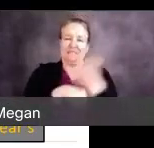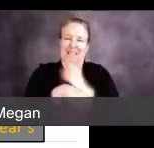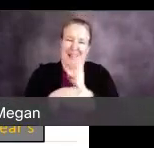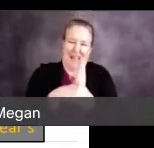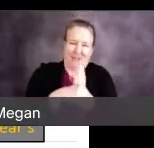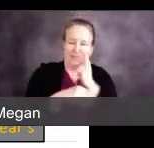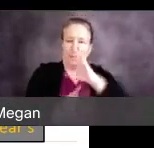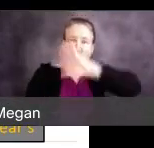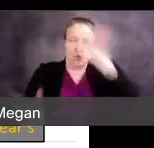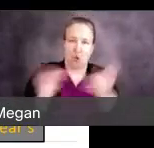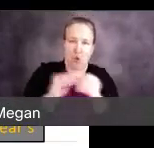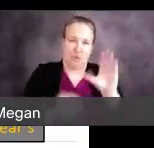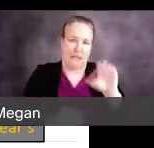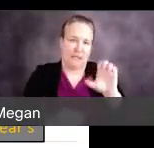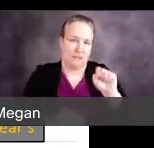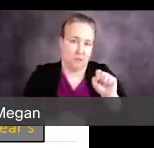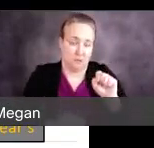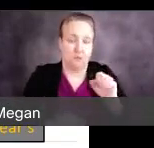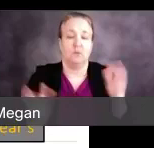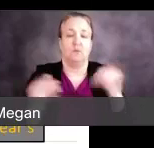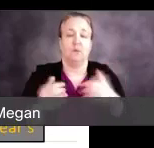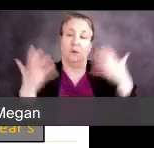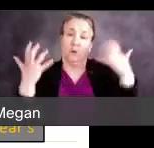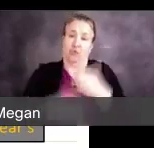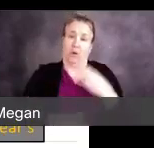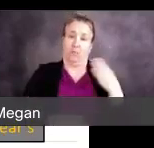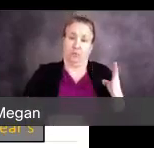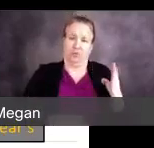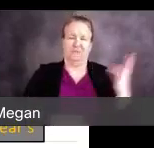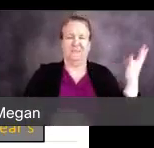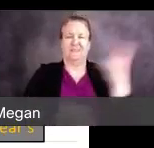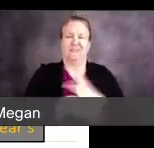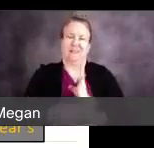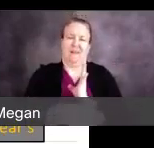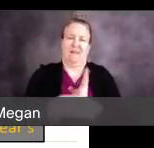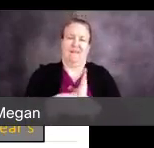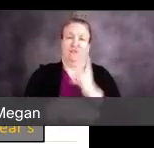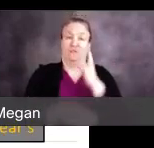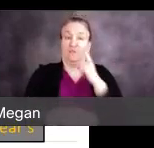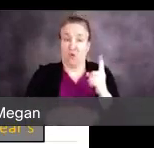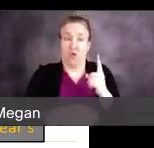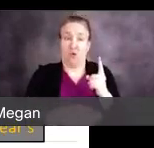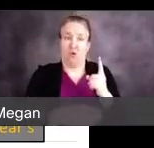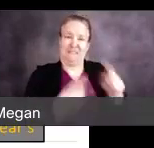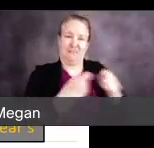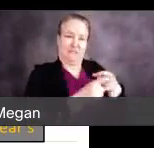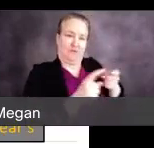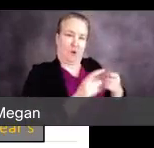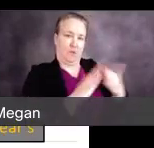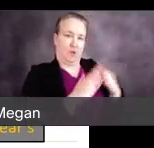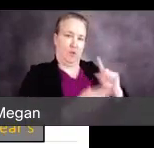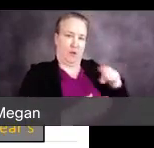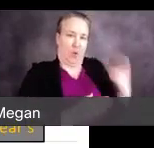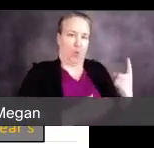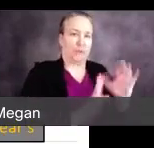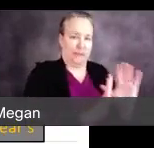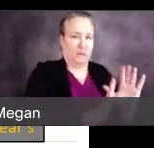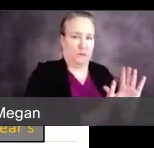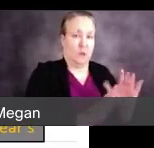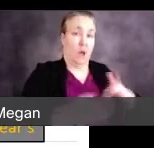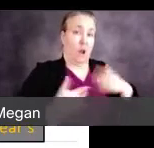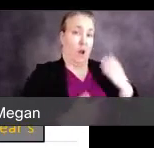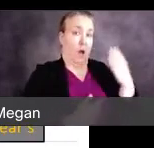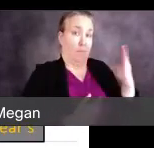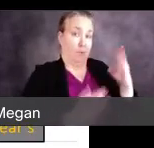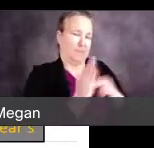total cases. The dark blue is the 7-day average of cases from the community only. The light blue